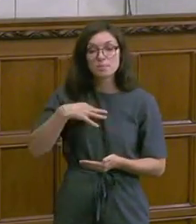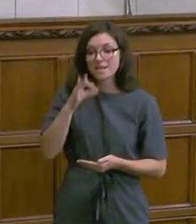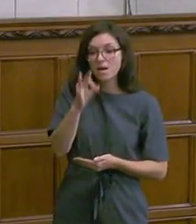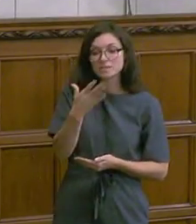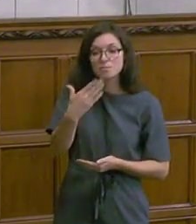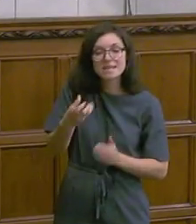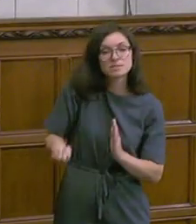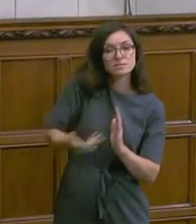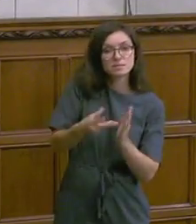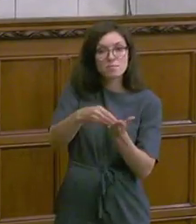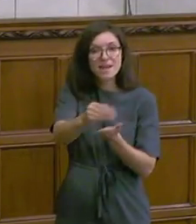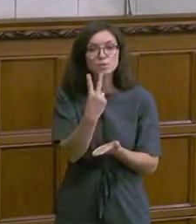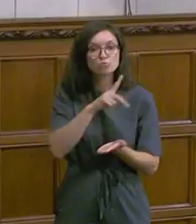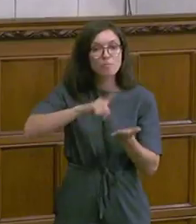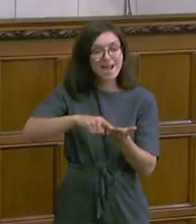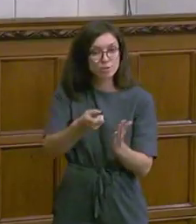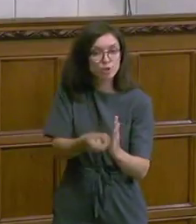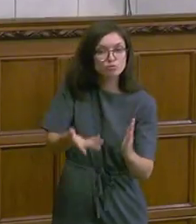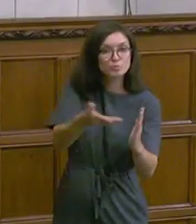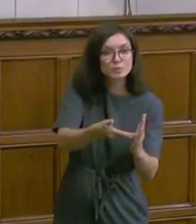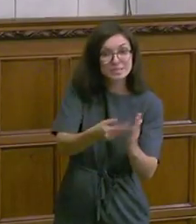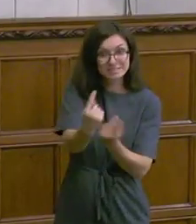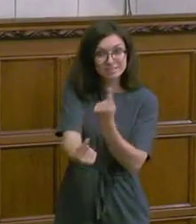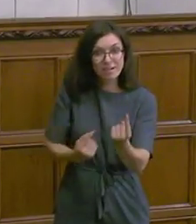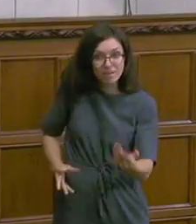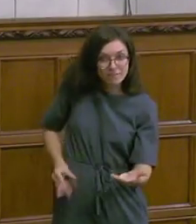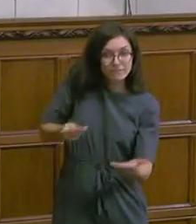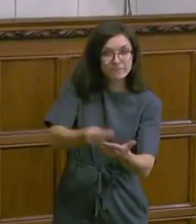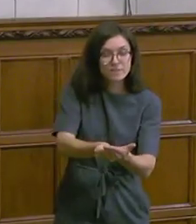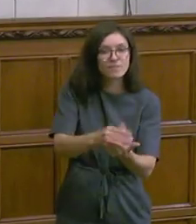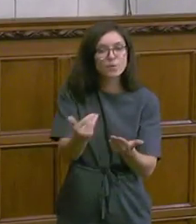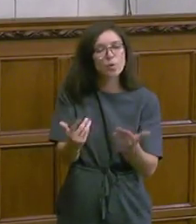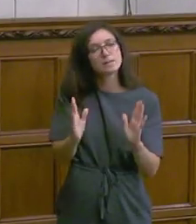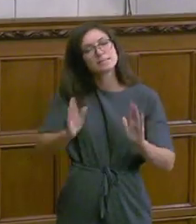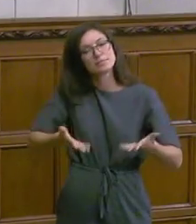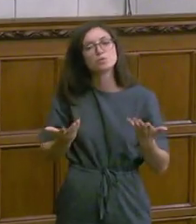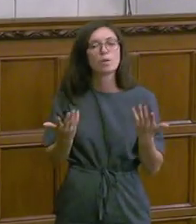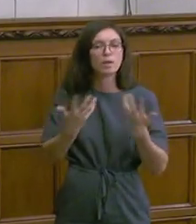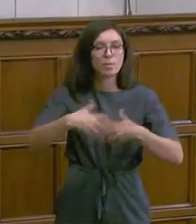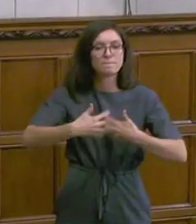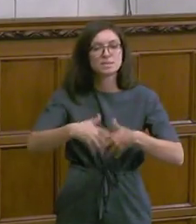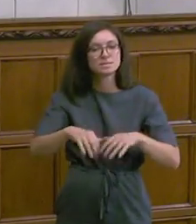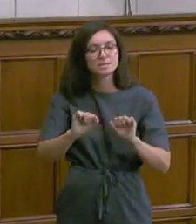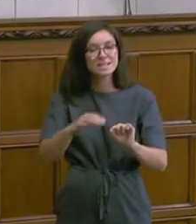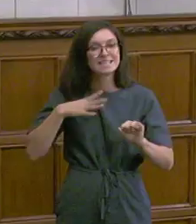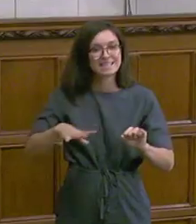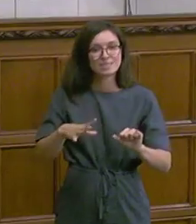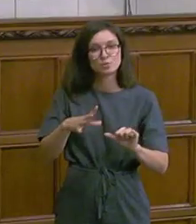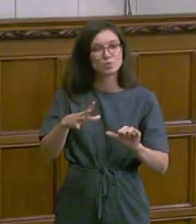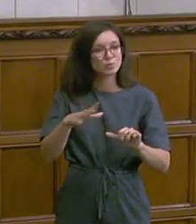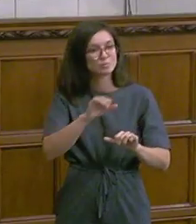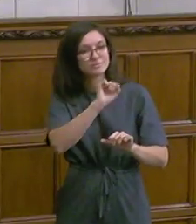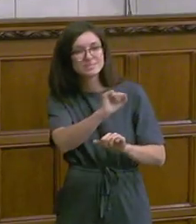a £200 contribution towards the cost of certain essential equipment that used to be covered by the